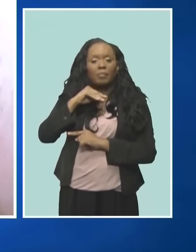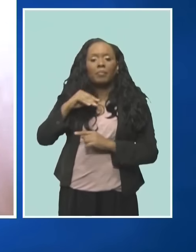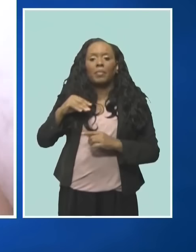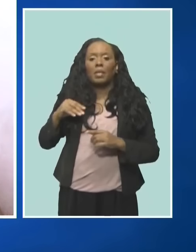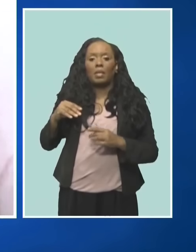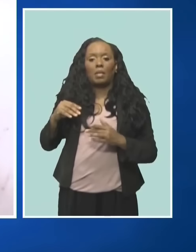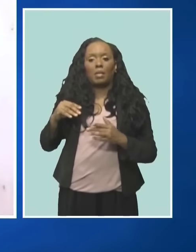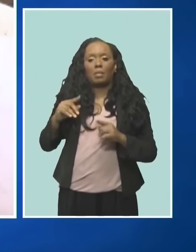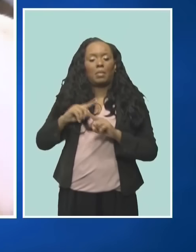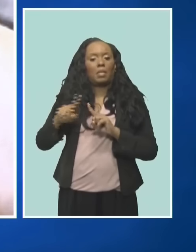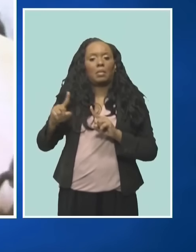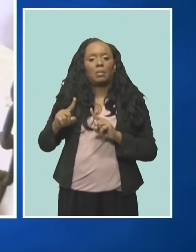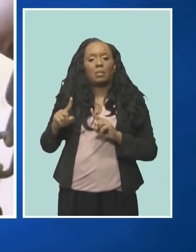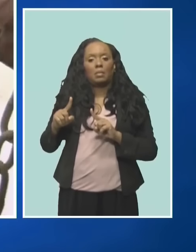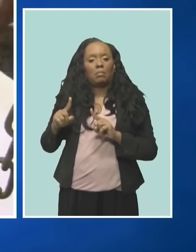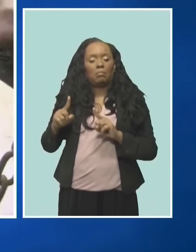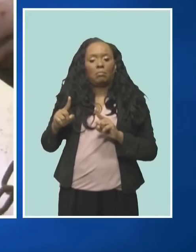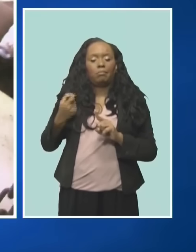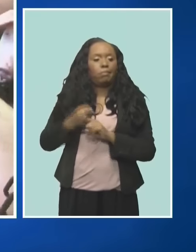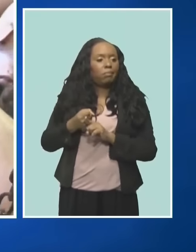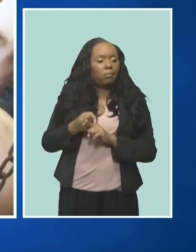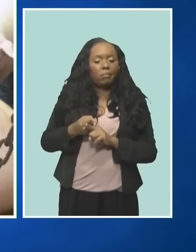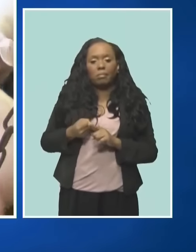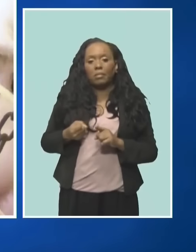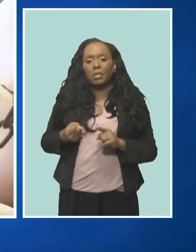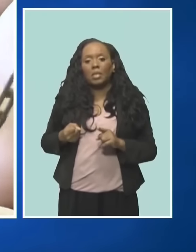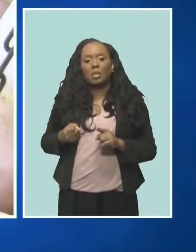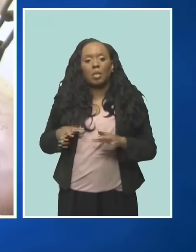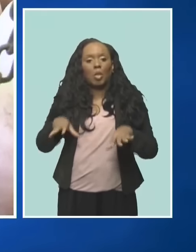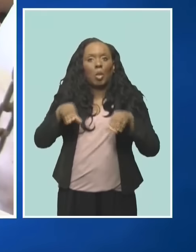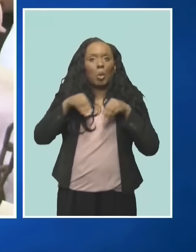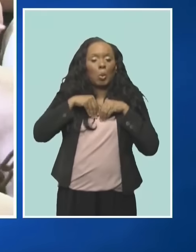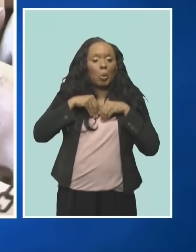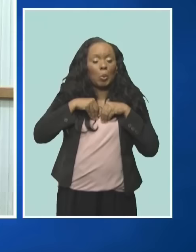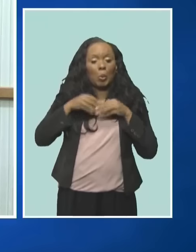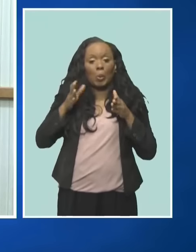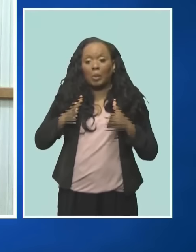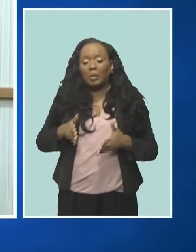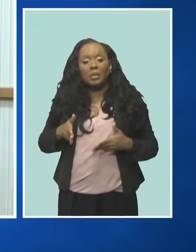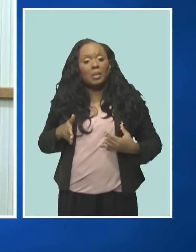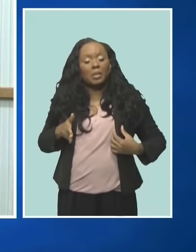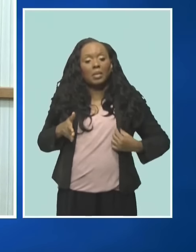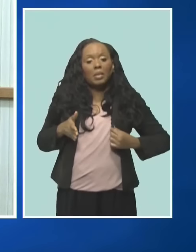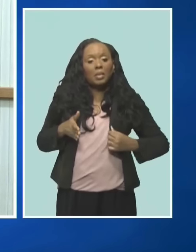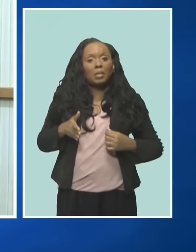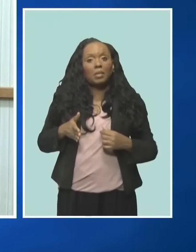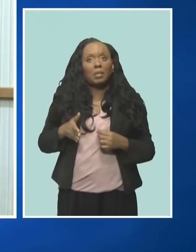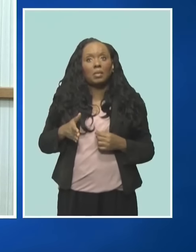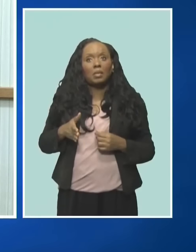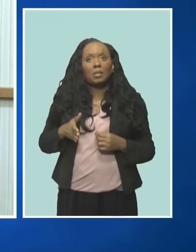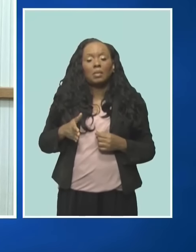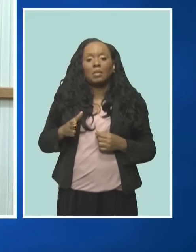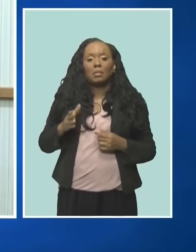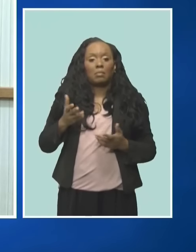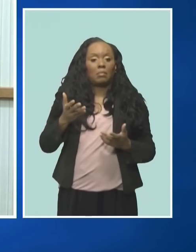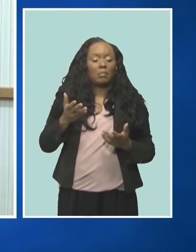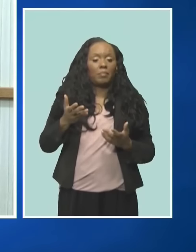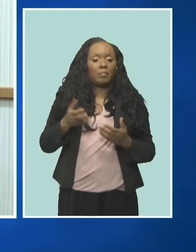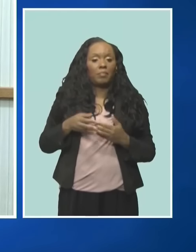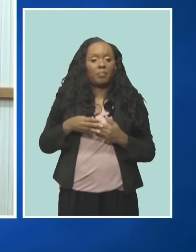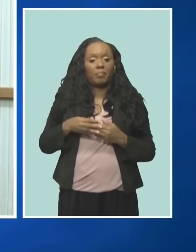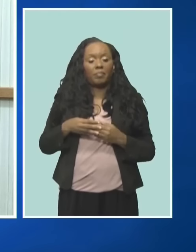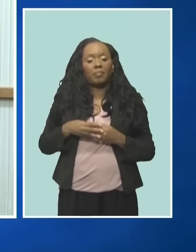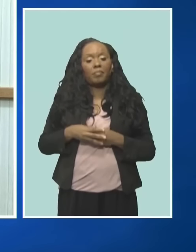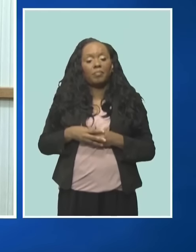then, because of the fact that present owners do not have an interest,